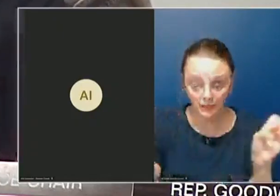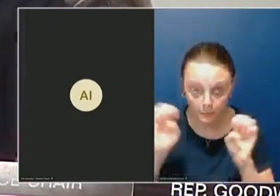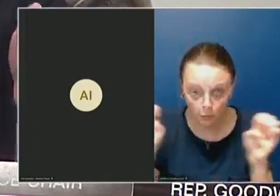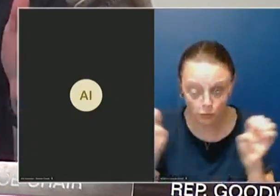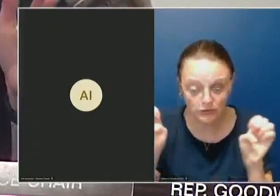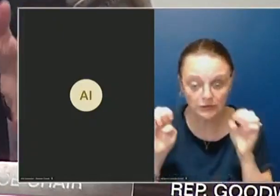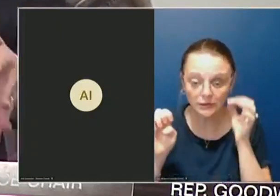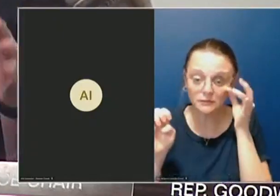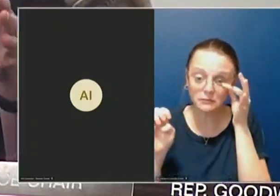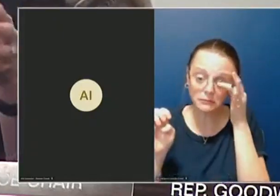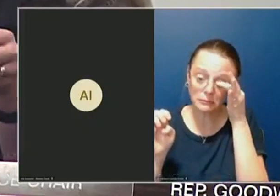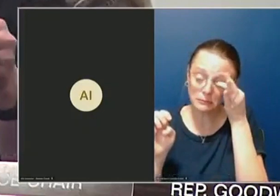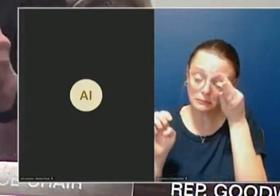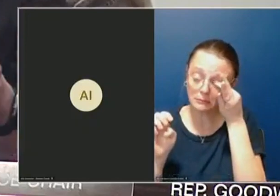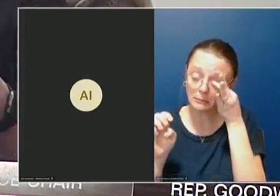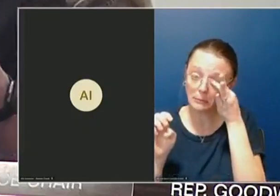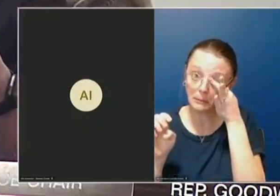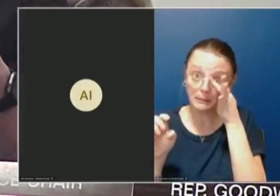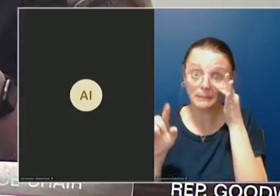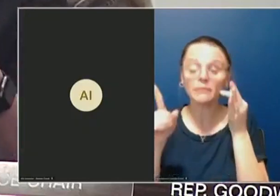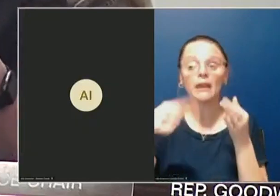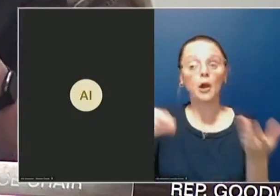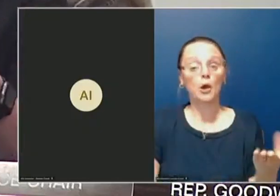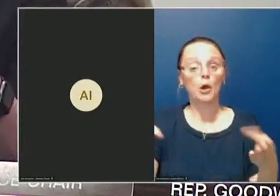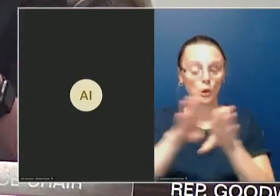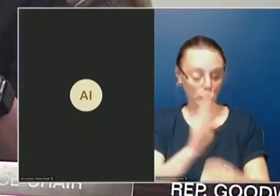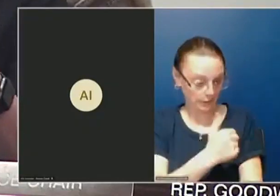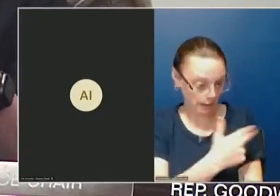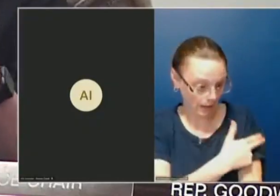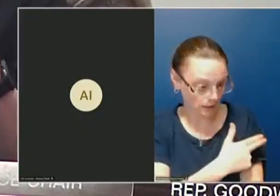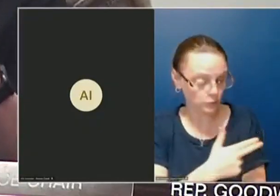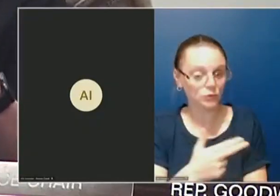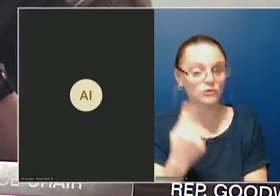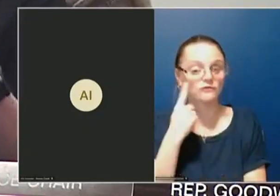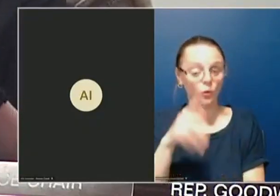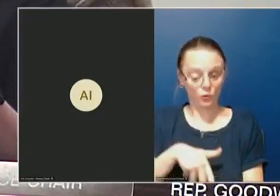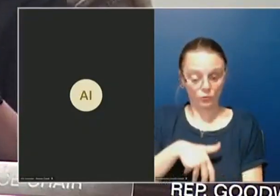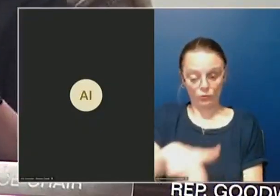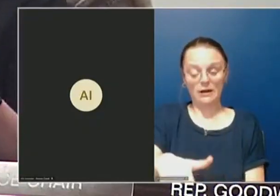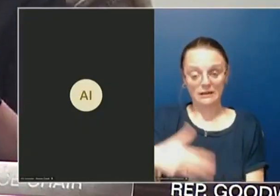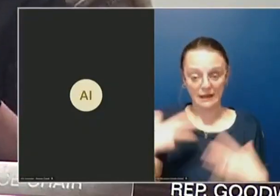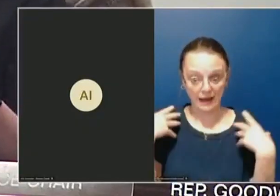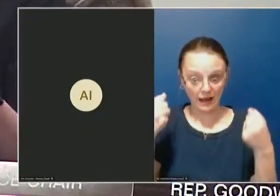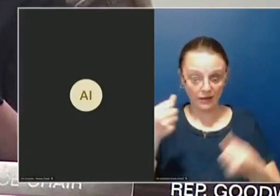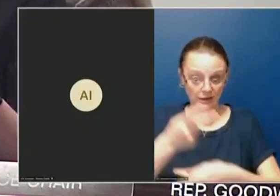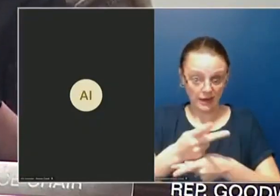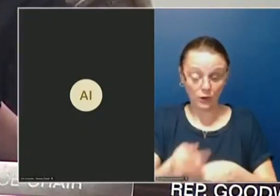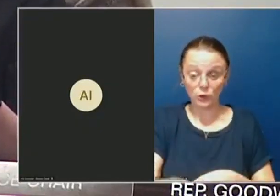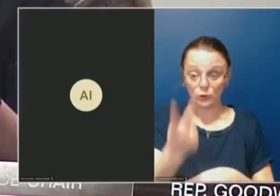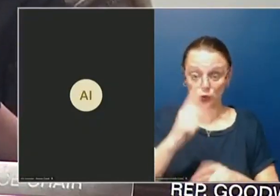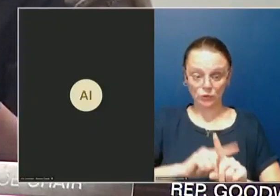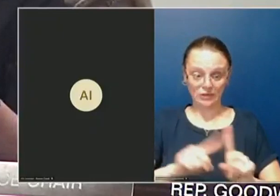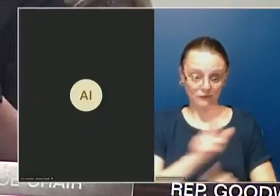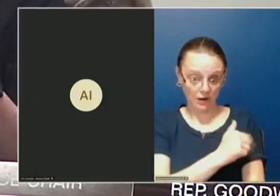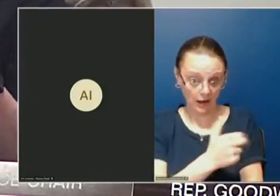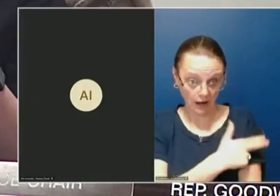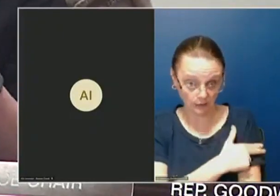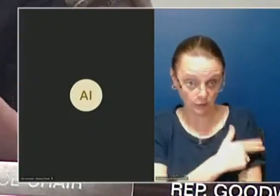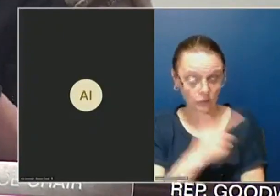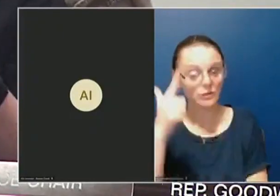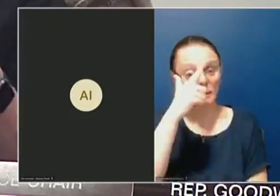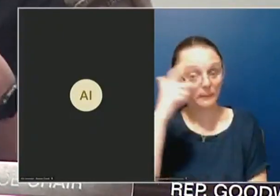they're closing hospital-based reproductive health care in 2 different hospitals in Idaho as a result of